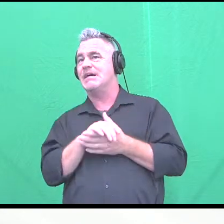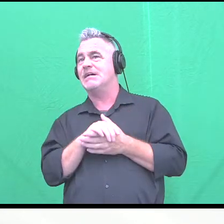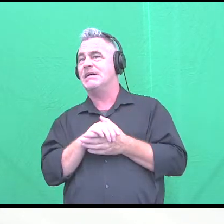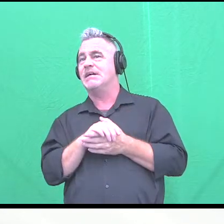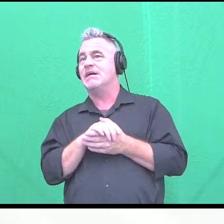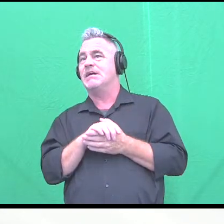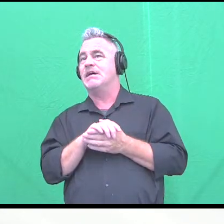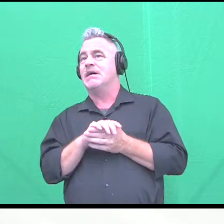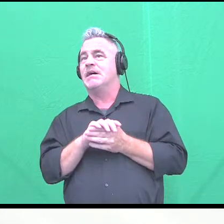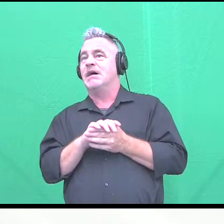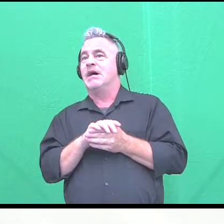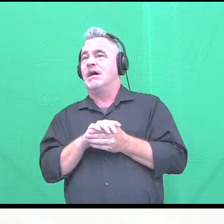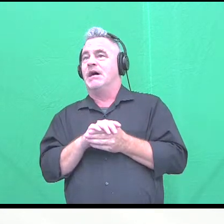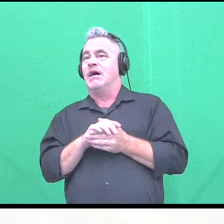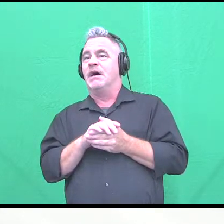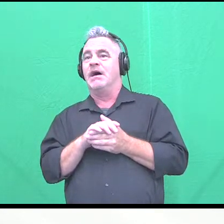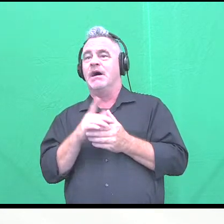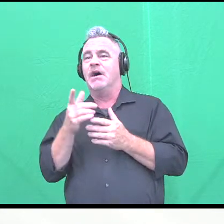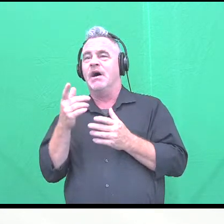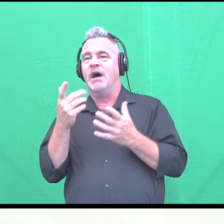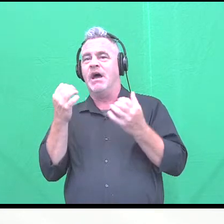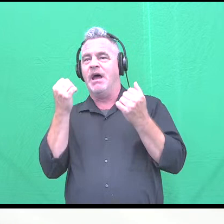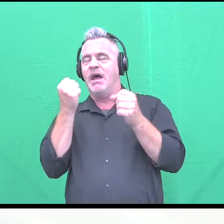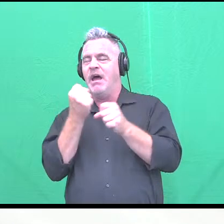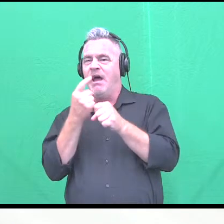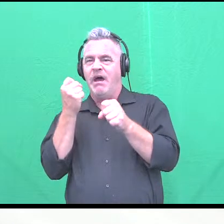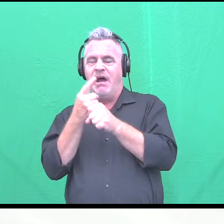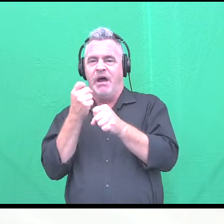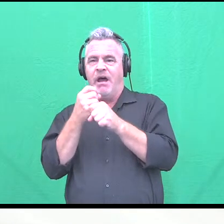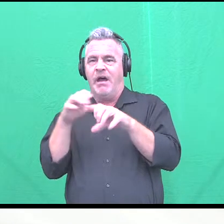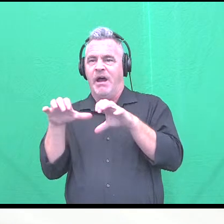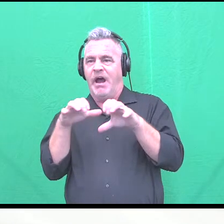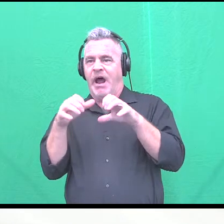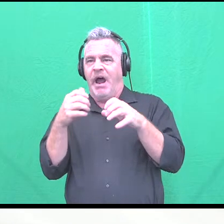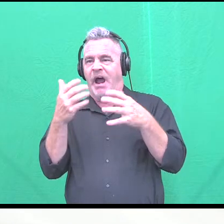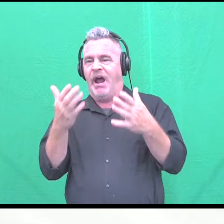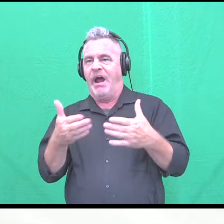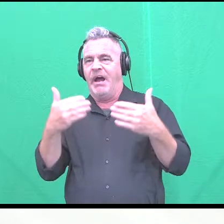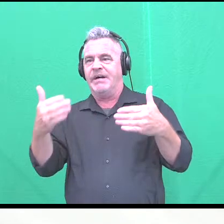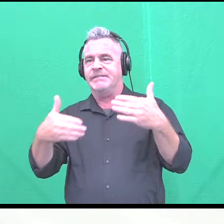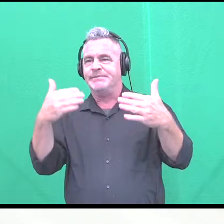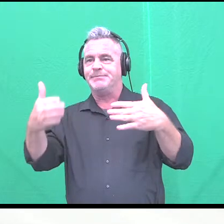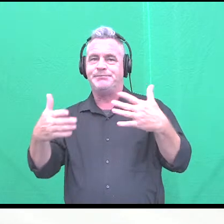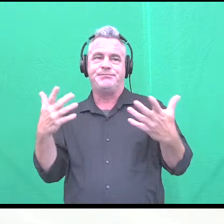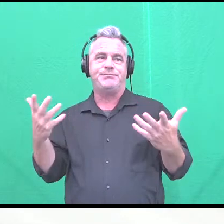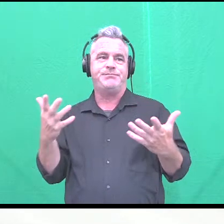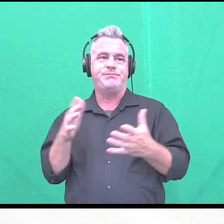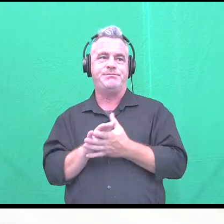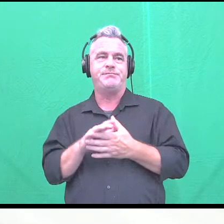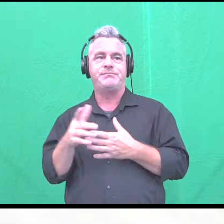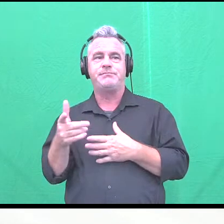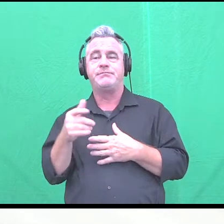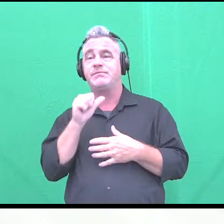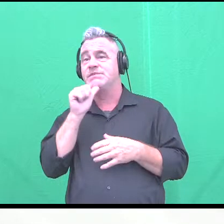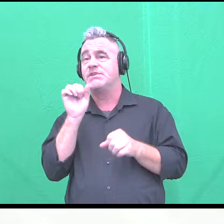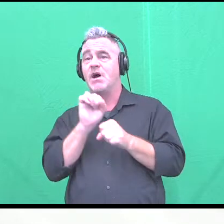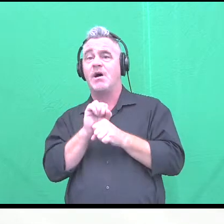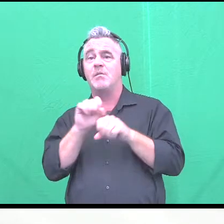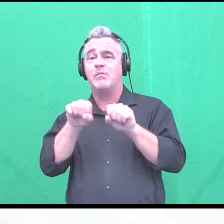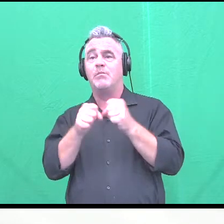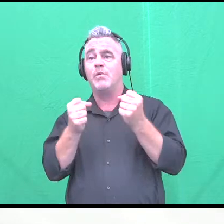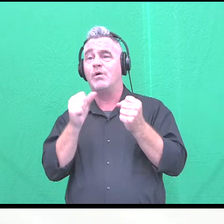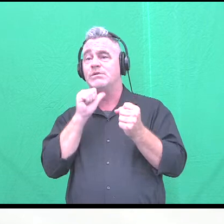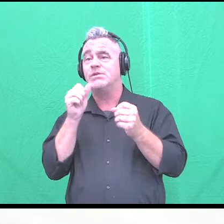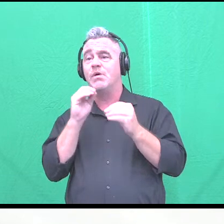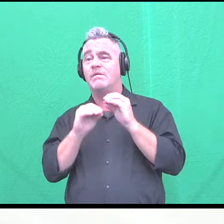of like we do these things every year and we just keep doing them, and like, if it ain't broke, don't fix it. And frankly, as I